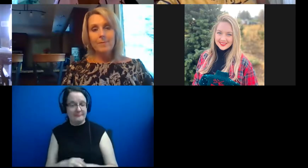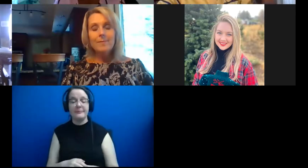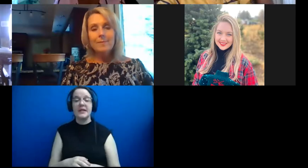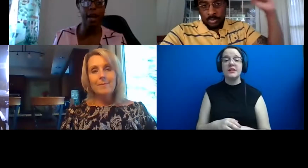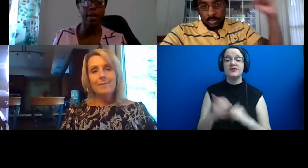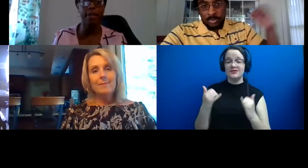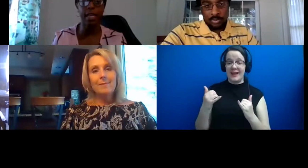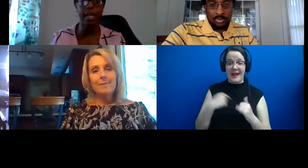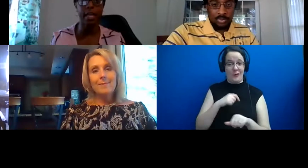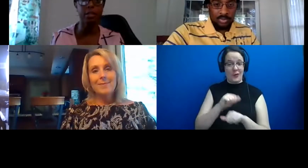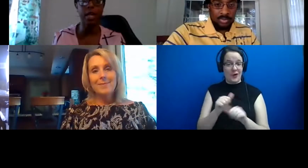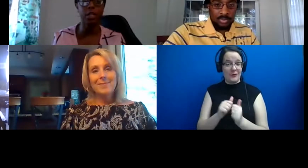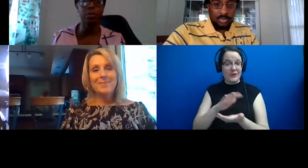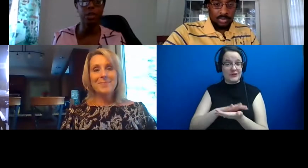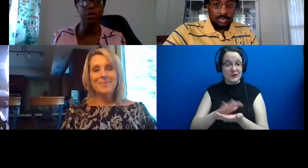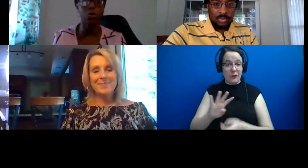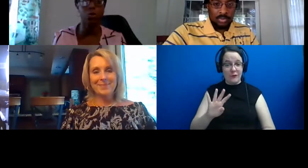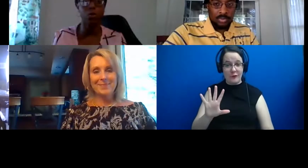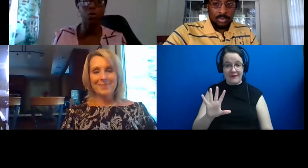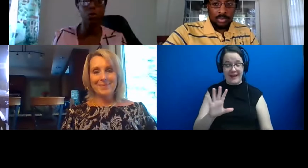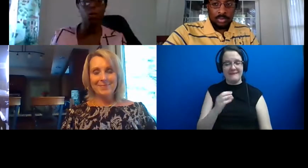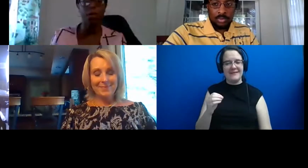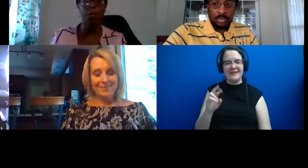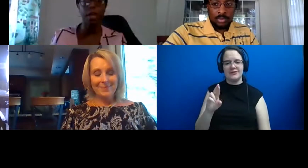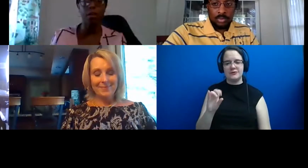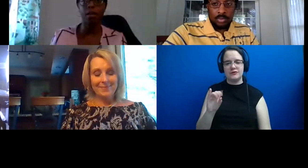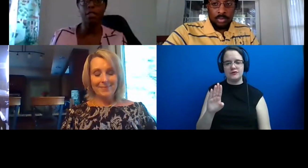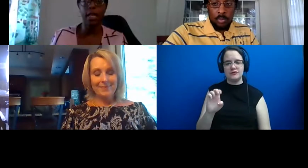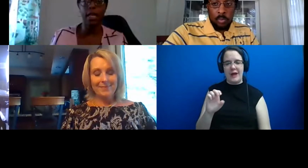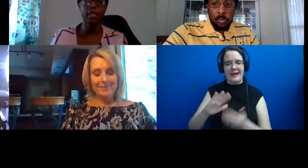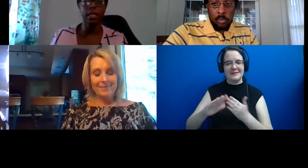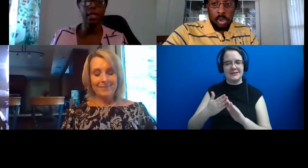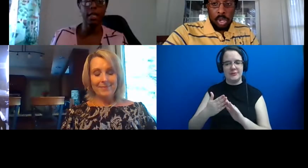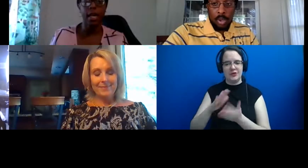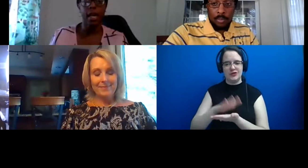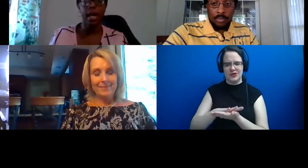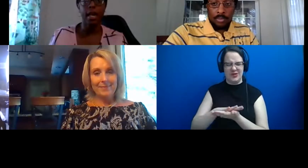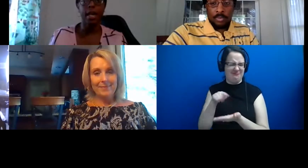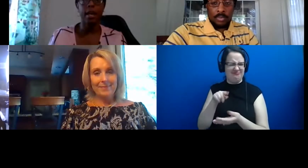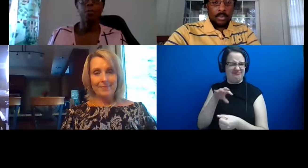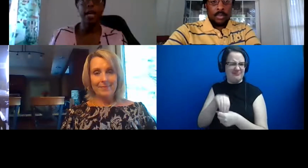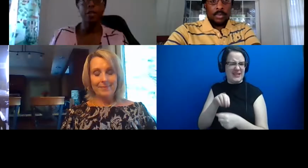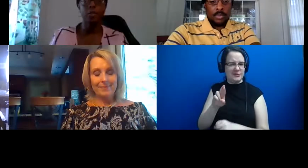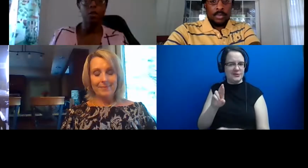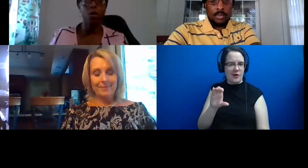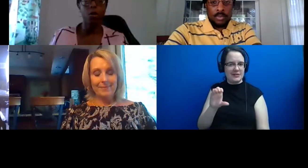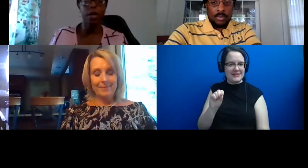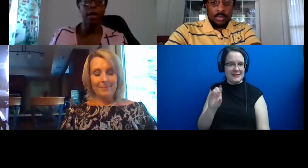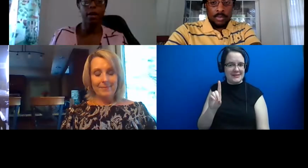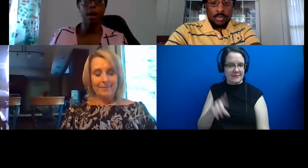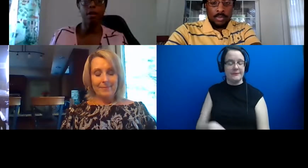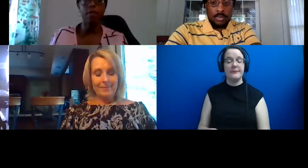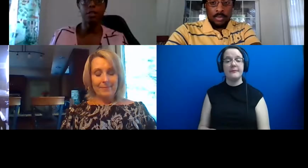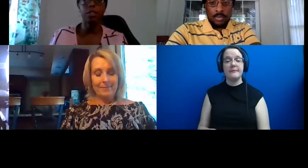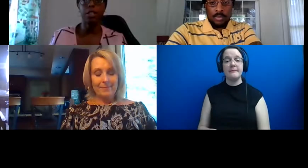45 and Rise Community School within RCSD. And prior